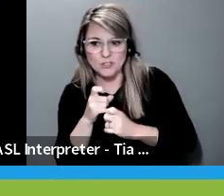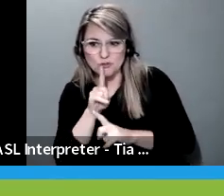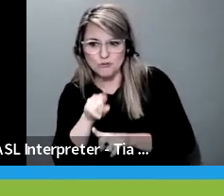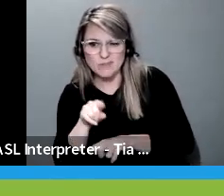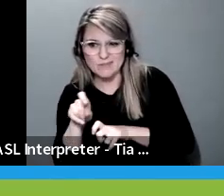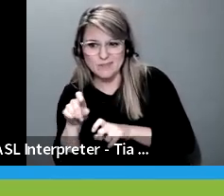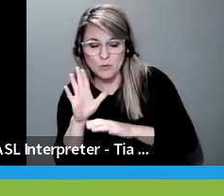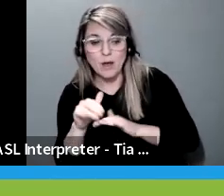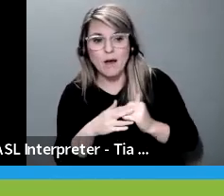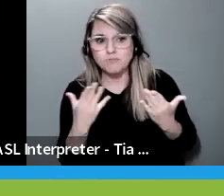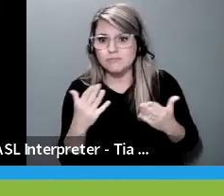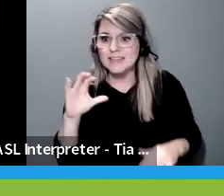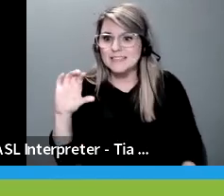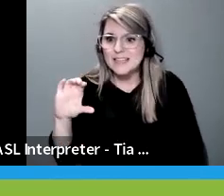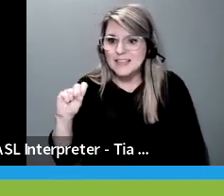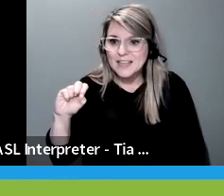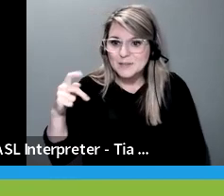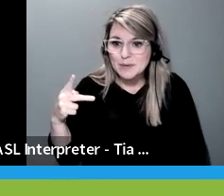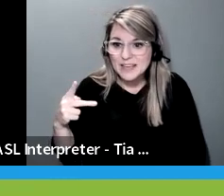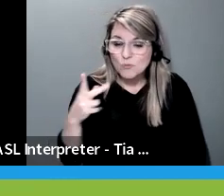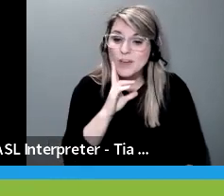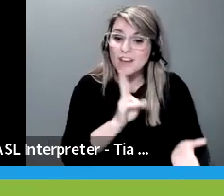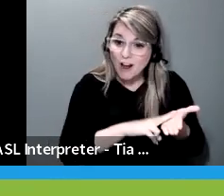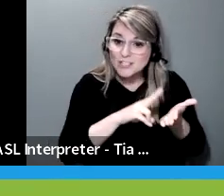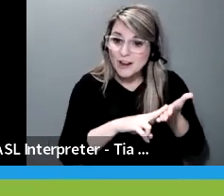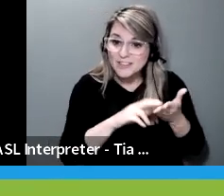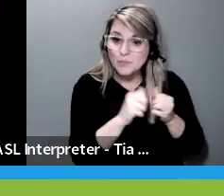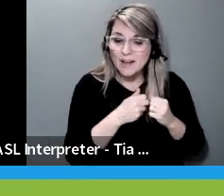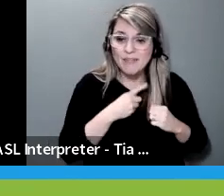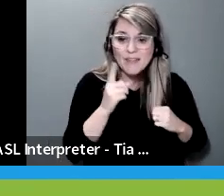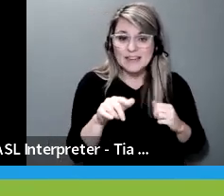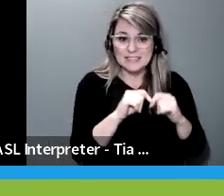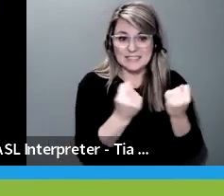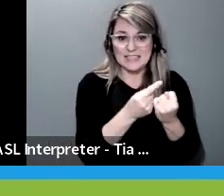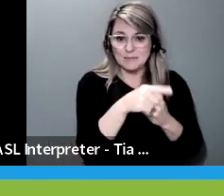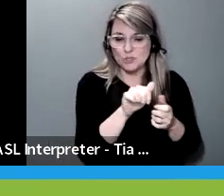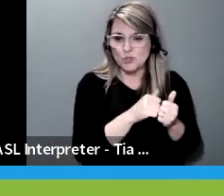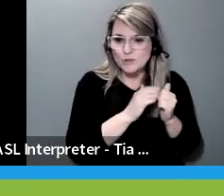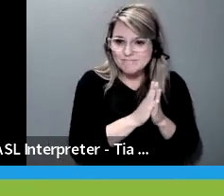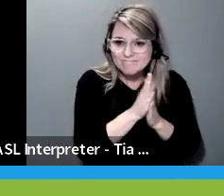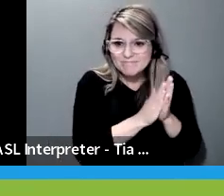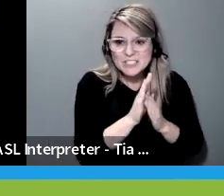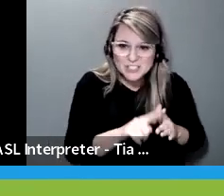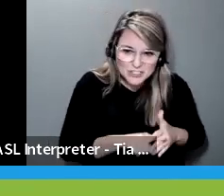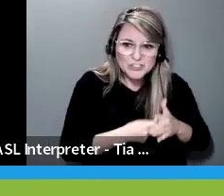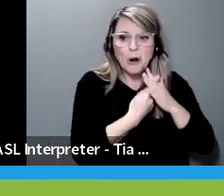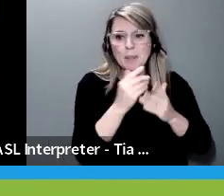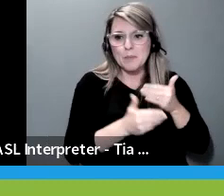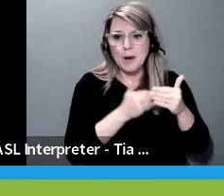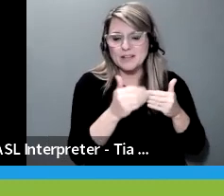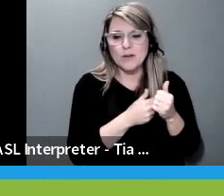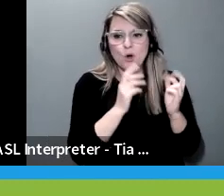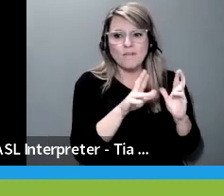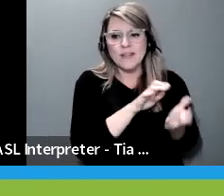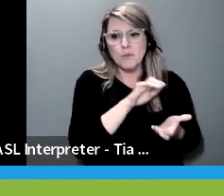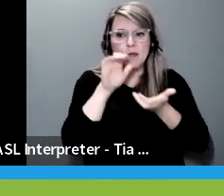contracted with CSSP's Youth Thrive team to begin the training process and hopes to bring this impactful work to the